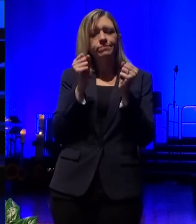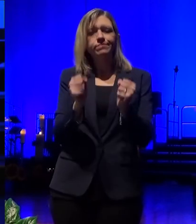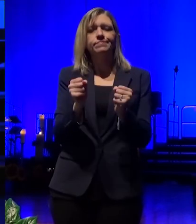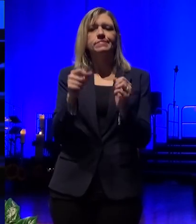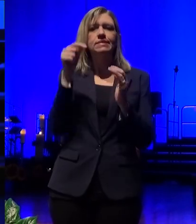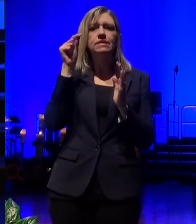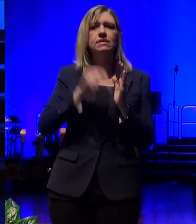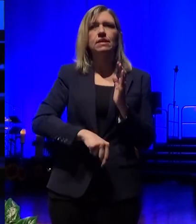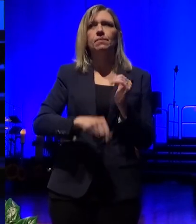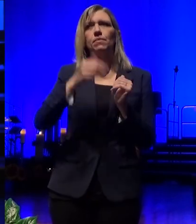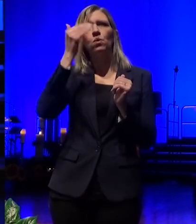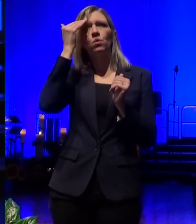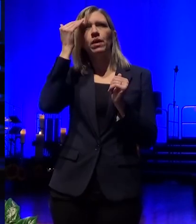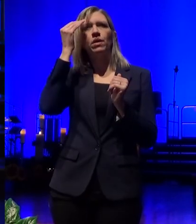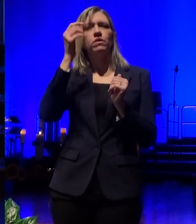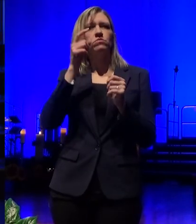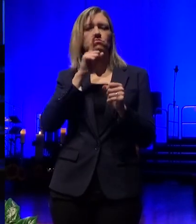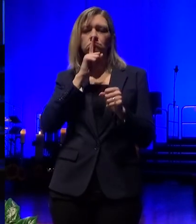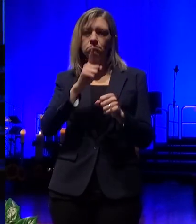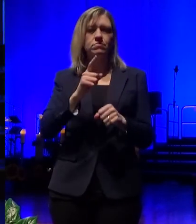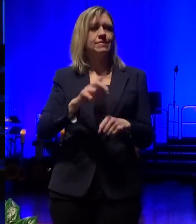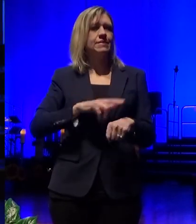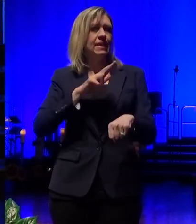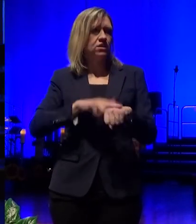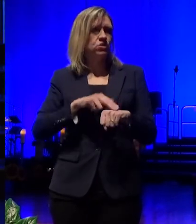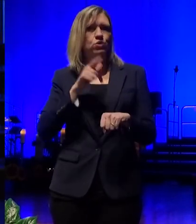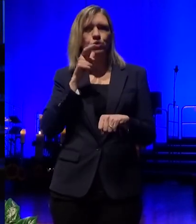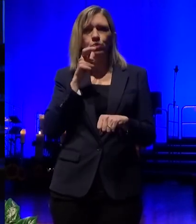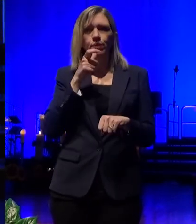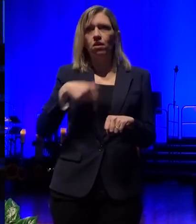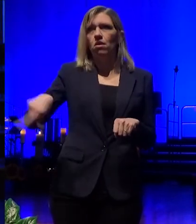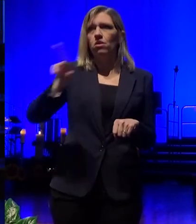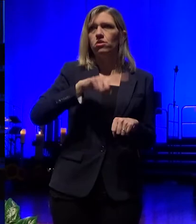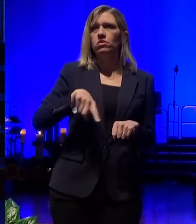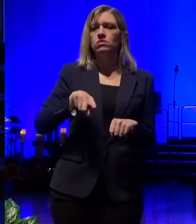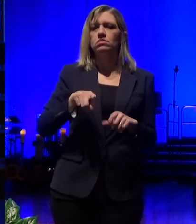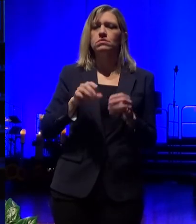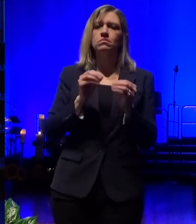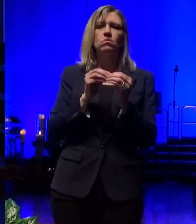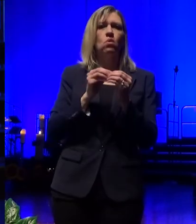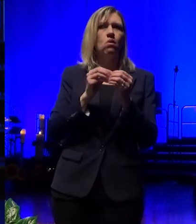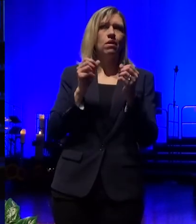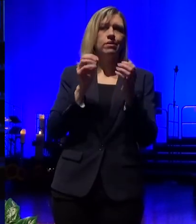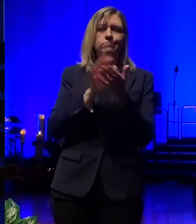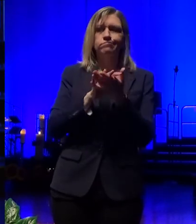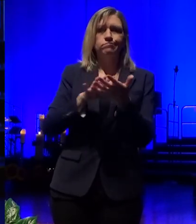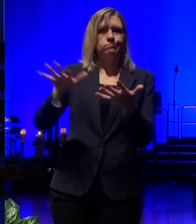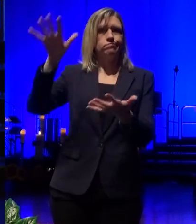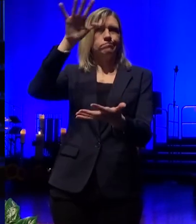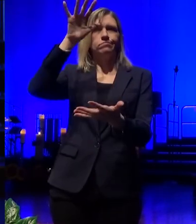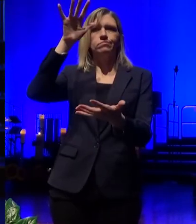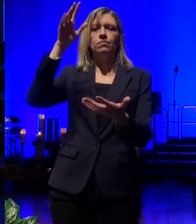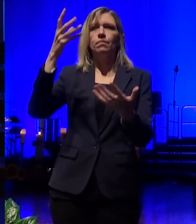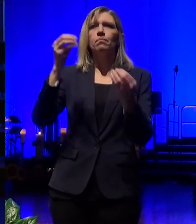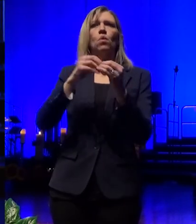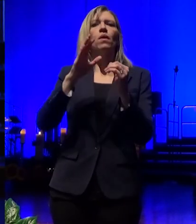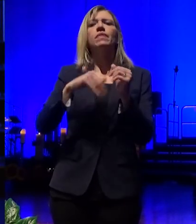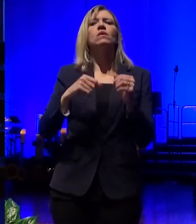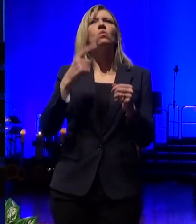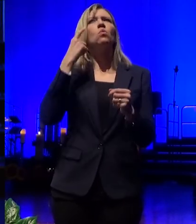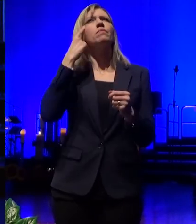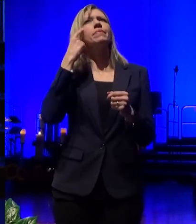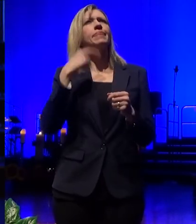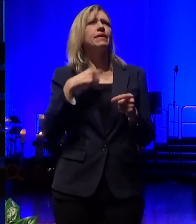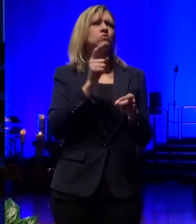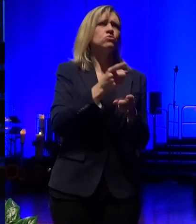the true nature of who we are, transcendent of what we think is true and what we think we